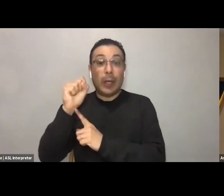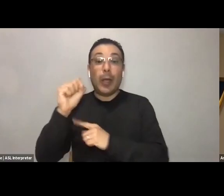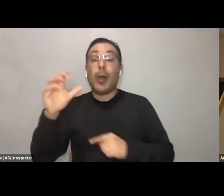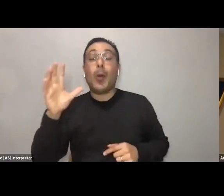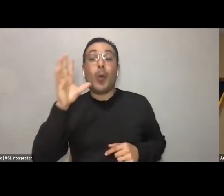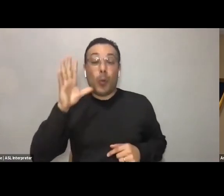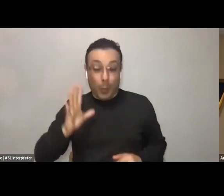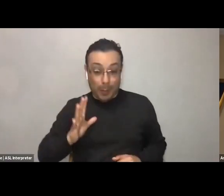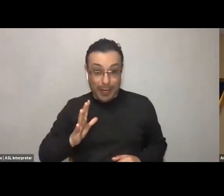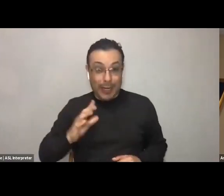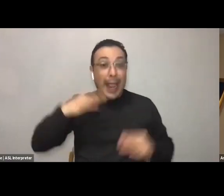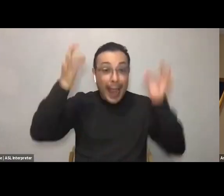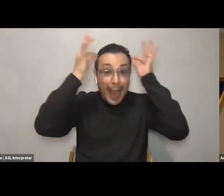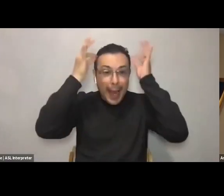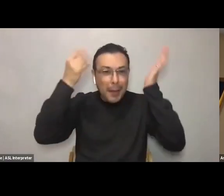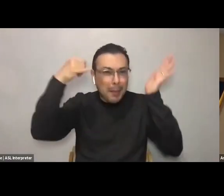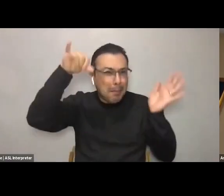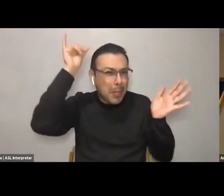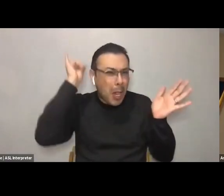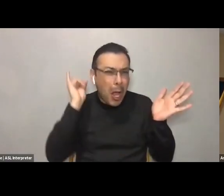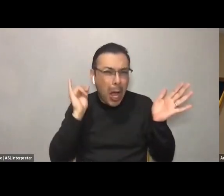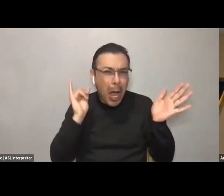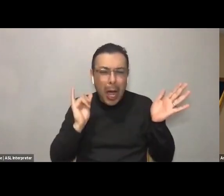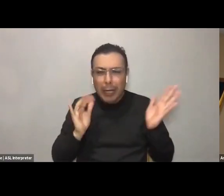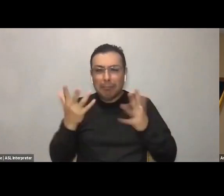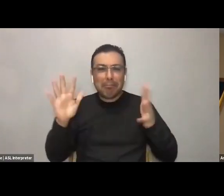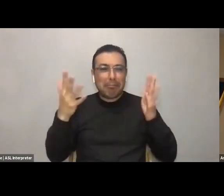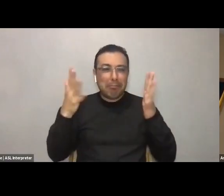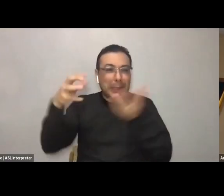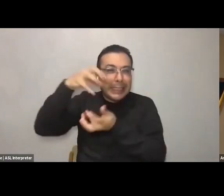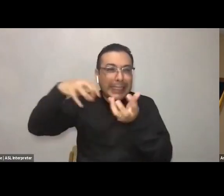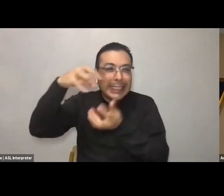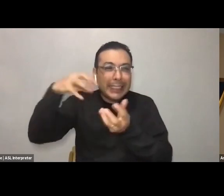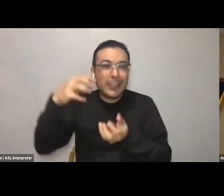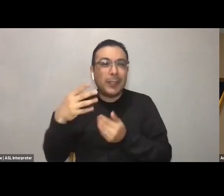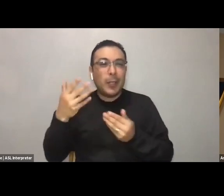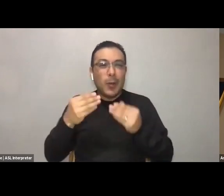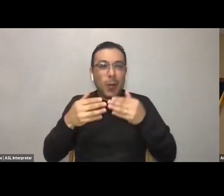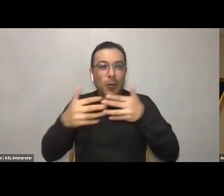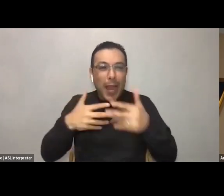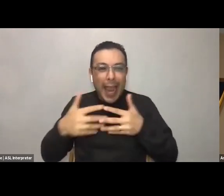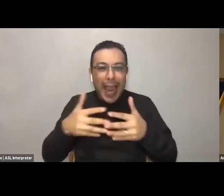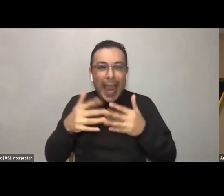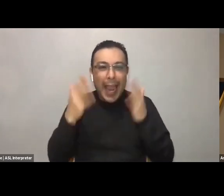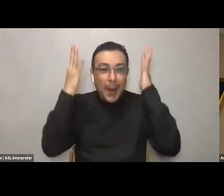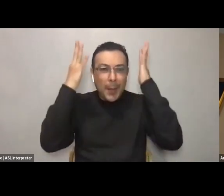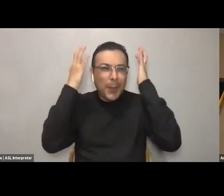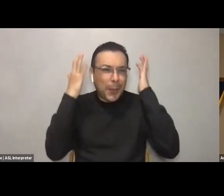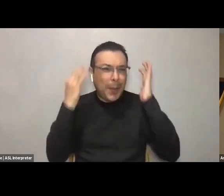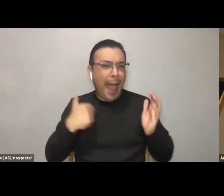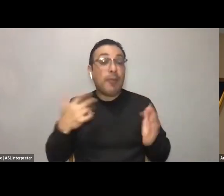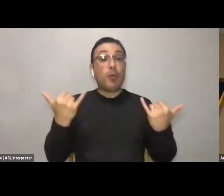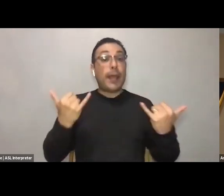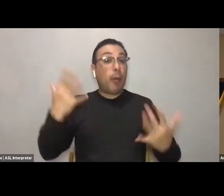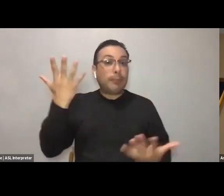blonde. Blondish, brownish, grayish. It's a little bit wavy and it's currently pulled back in a ponytail.